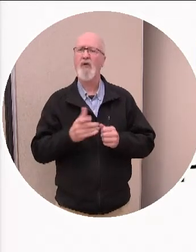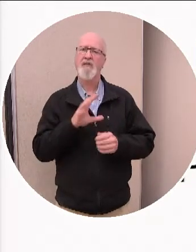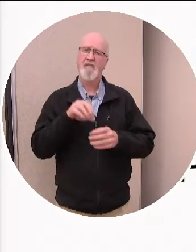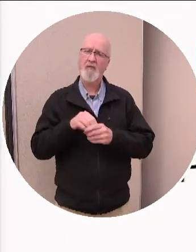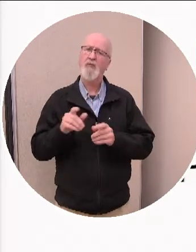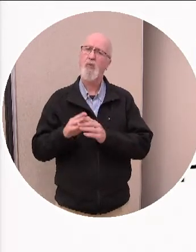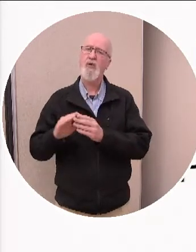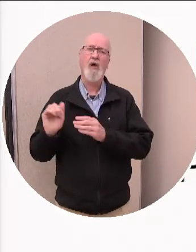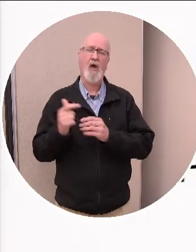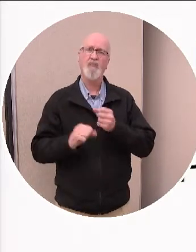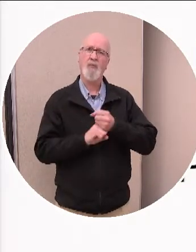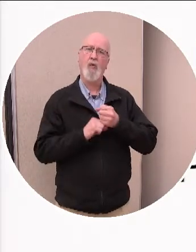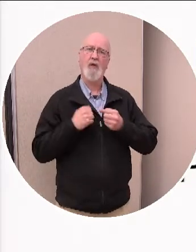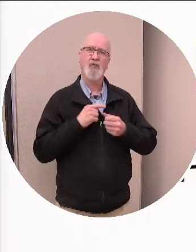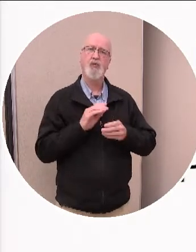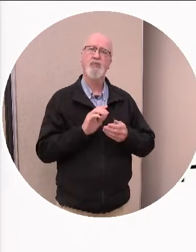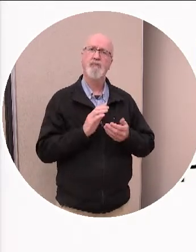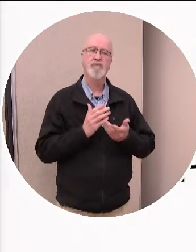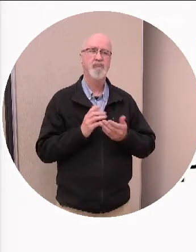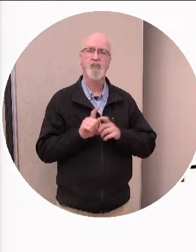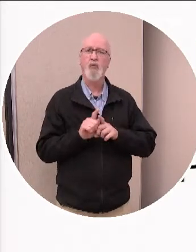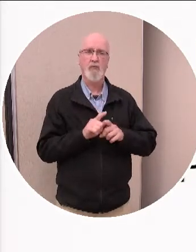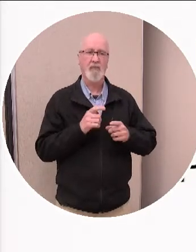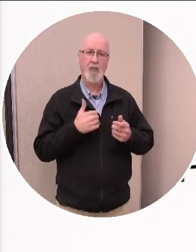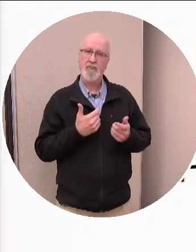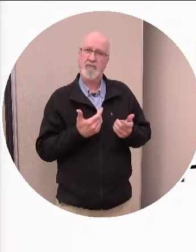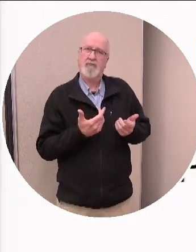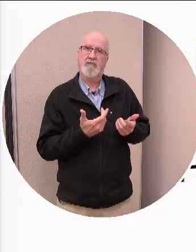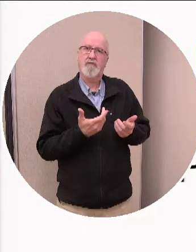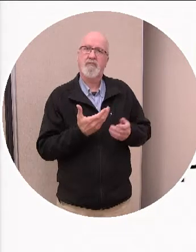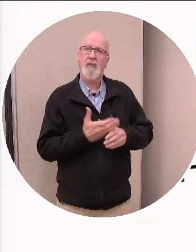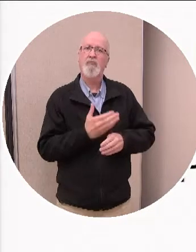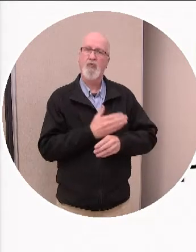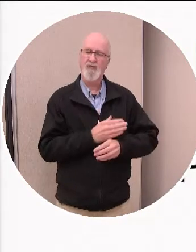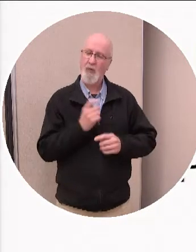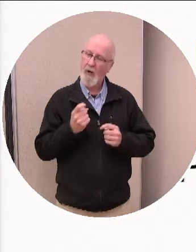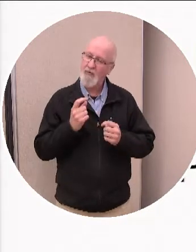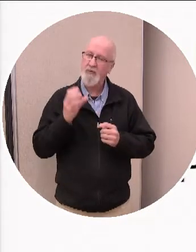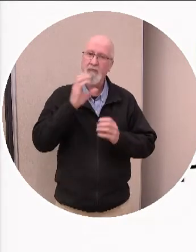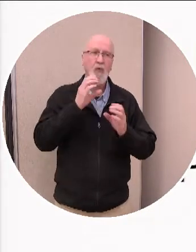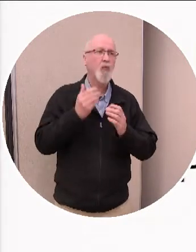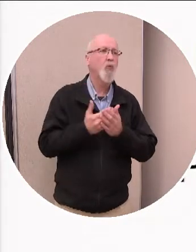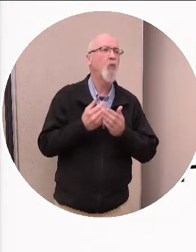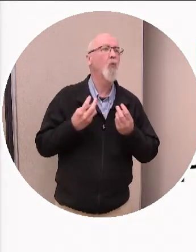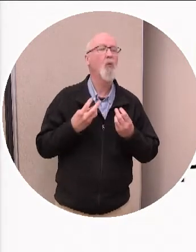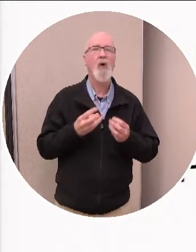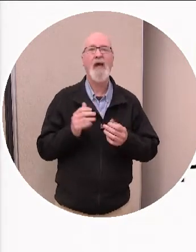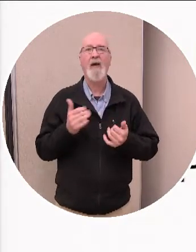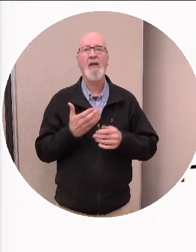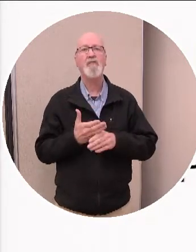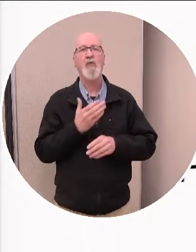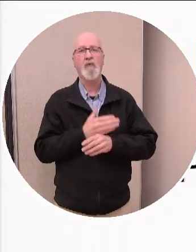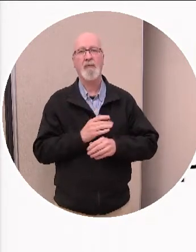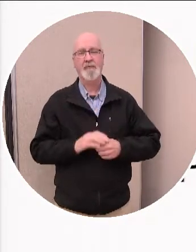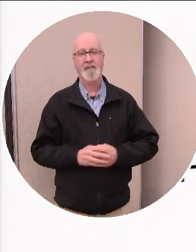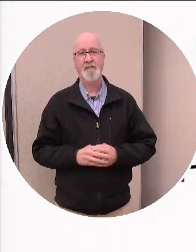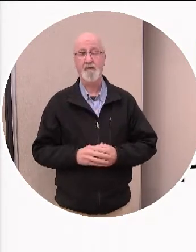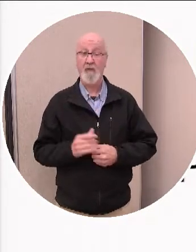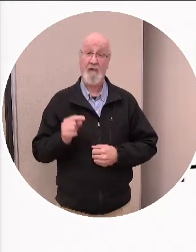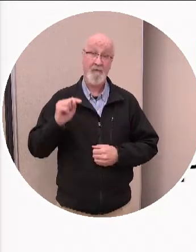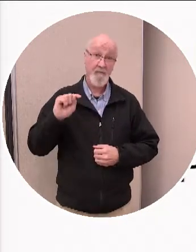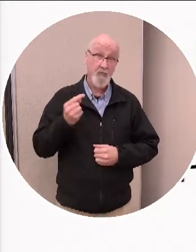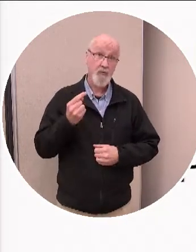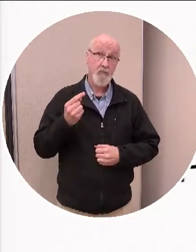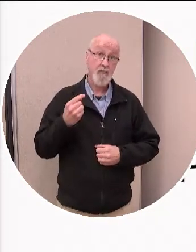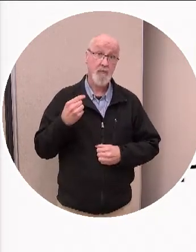community support, to address, and we're always looking for ways to do that better. One of the first initiatives is